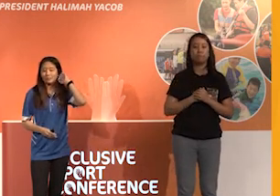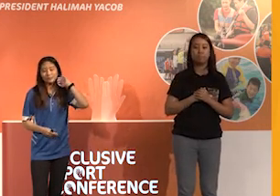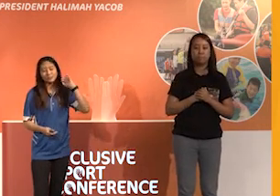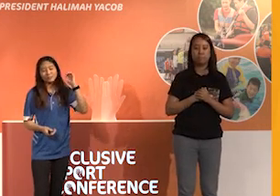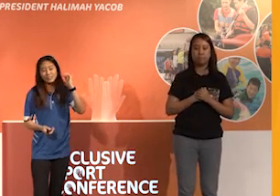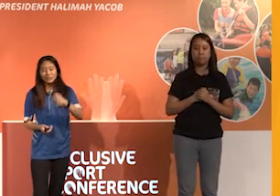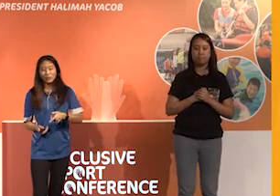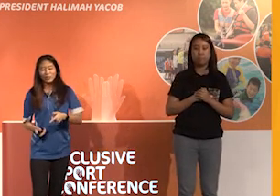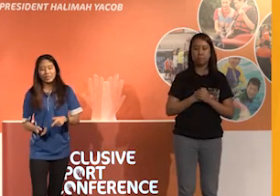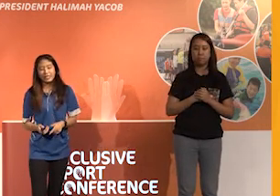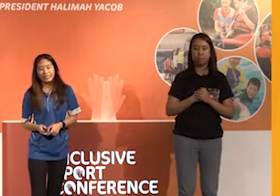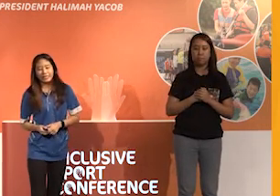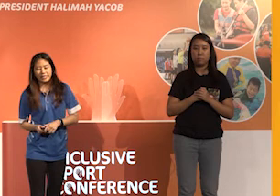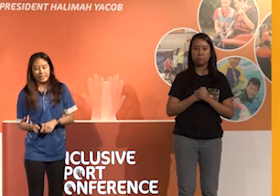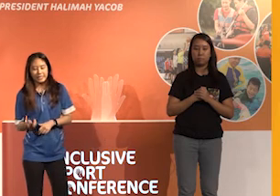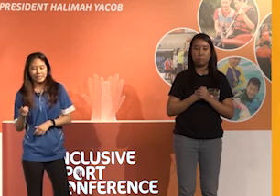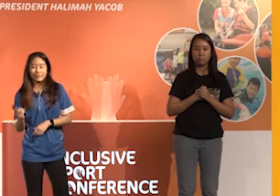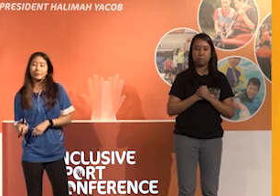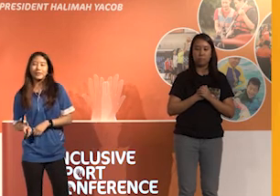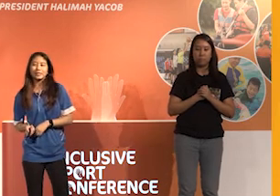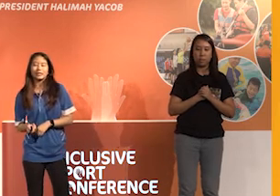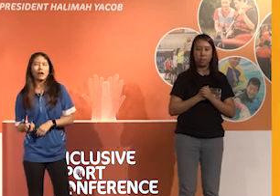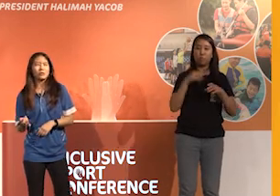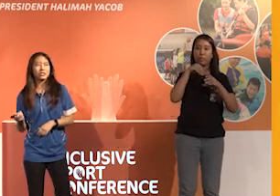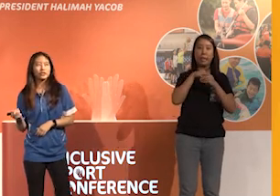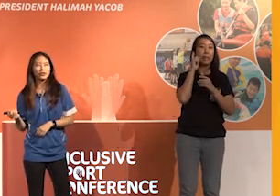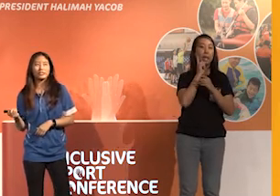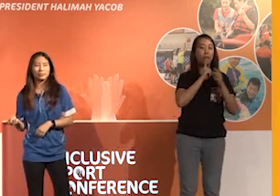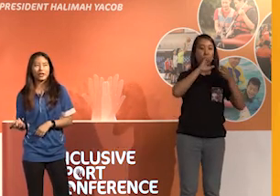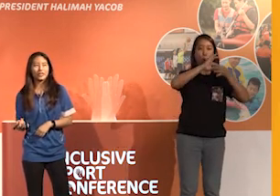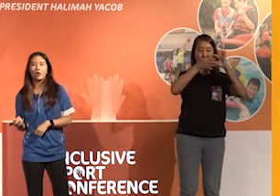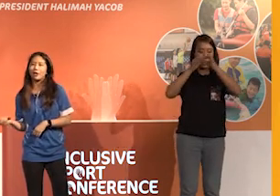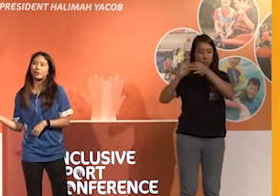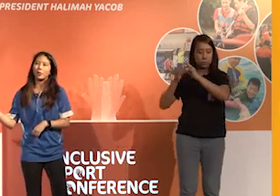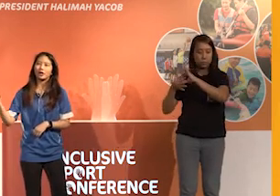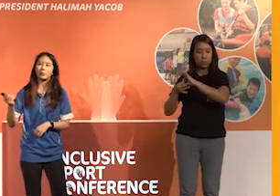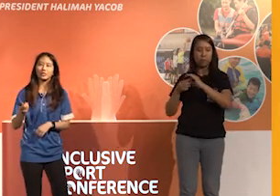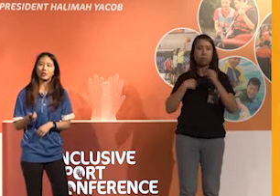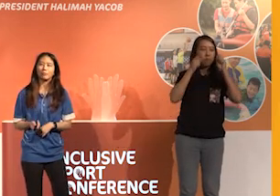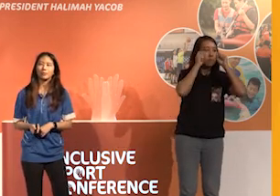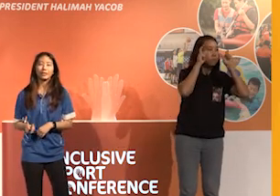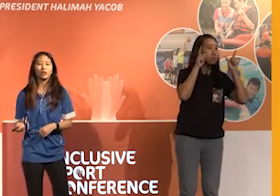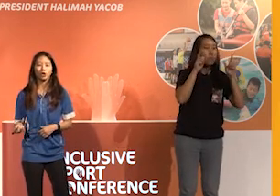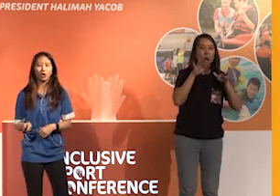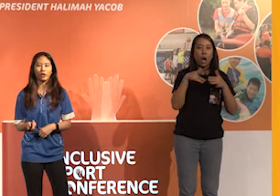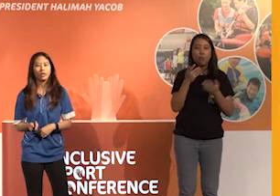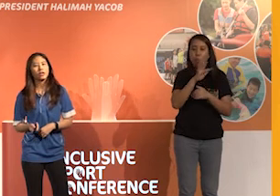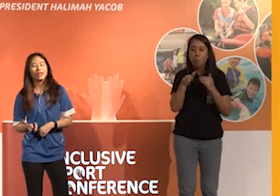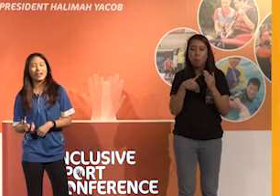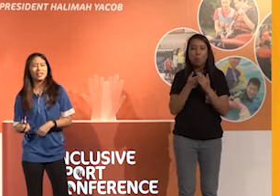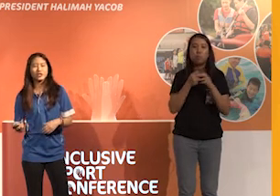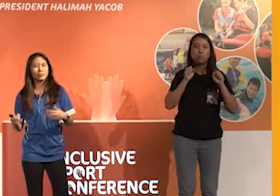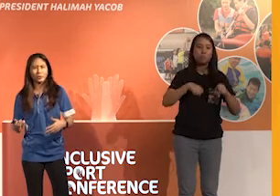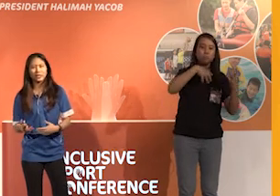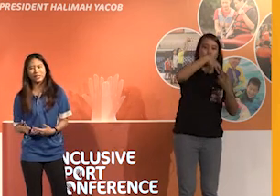Yeah. So in Deaf Olympics, I was actually very surprised how everyone was getting along